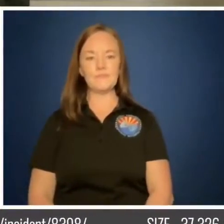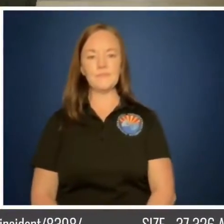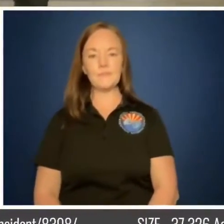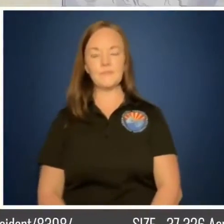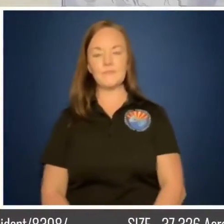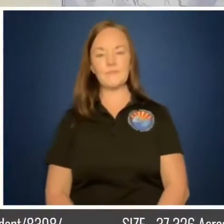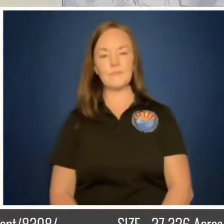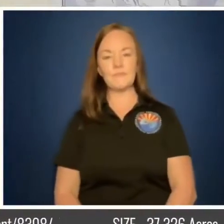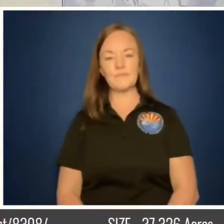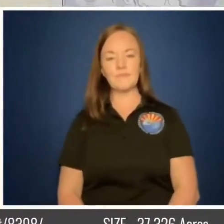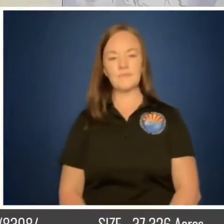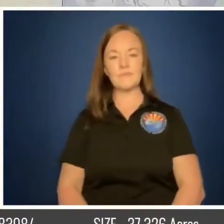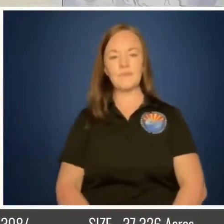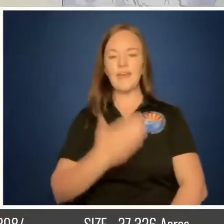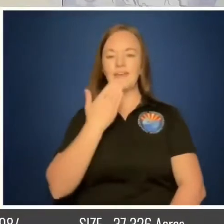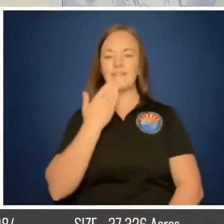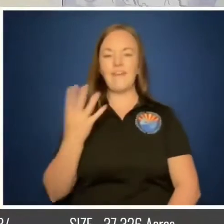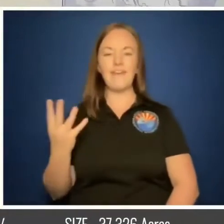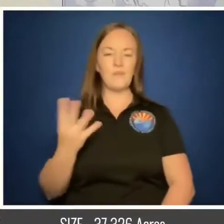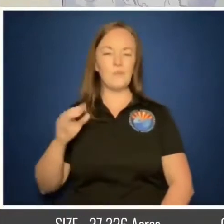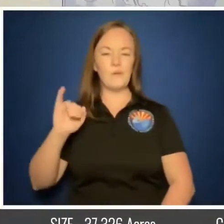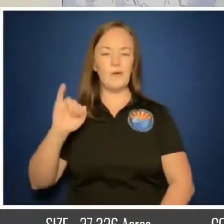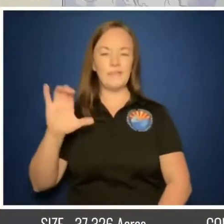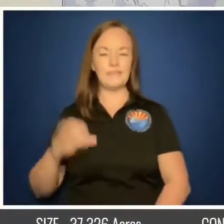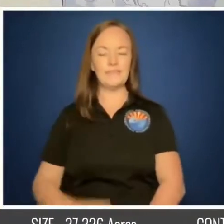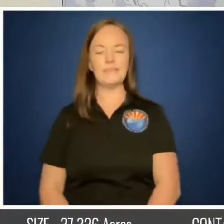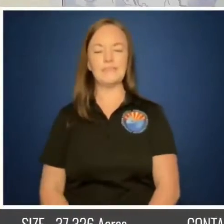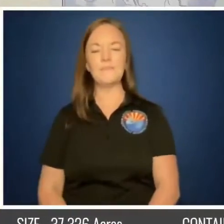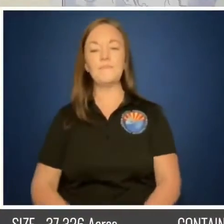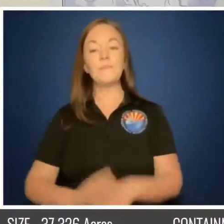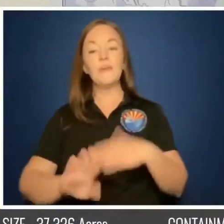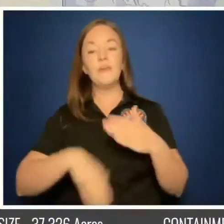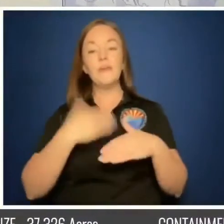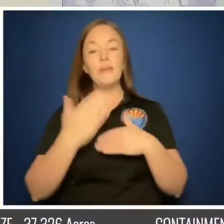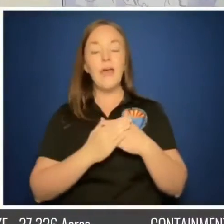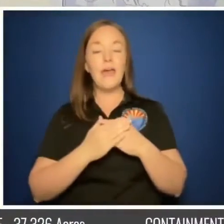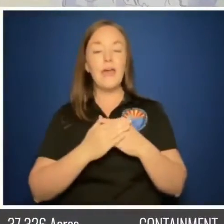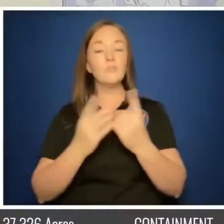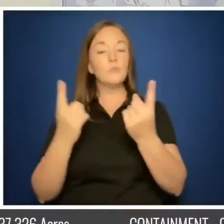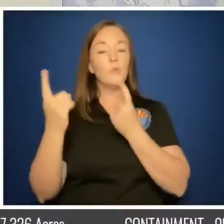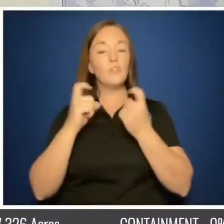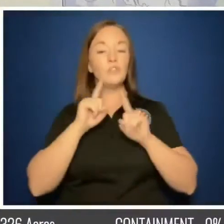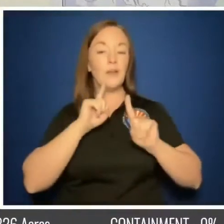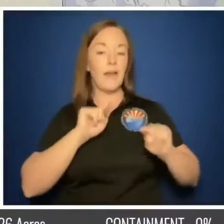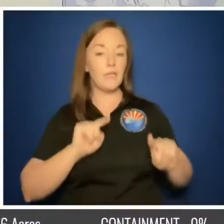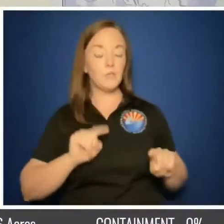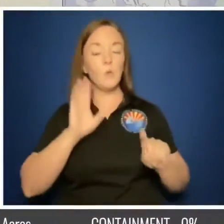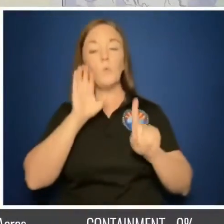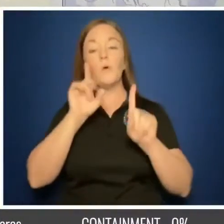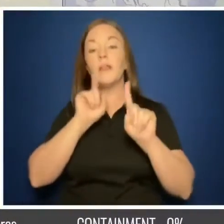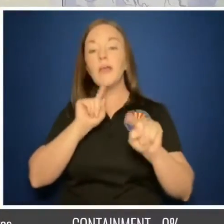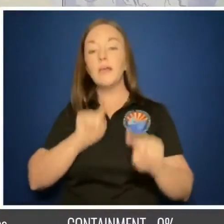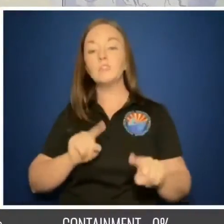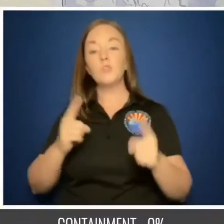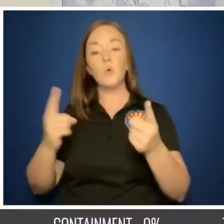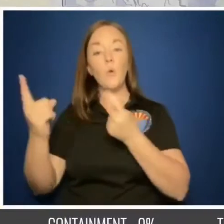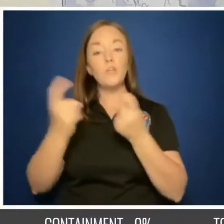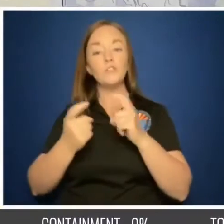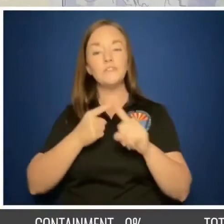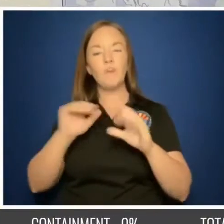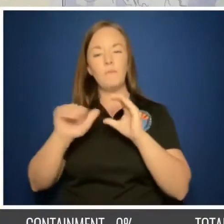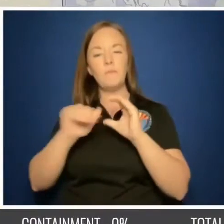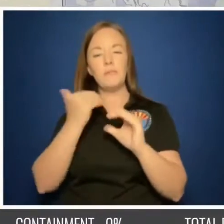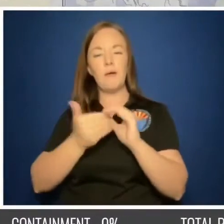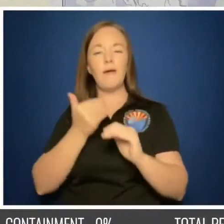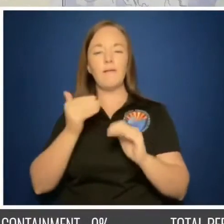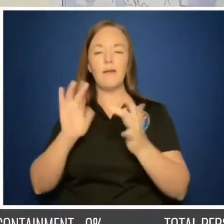Thank you, Incident Commanders. Next, we're going to go into our question and answer period from some of the questions you submitted online this evening.